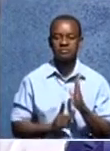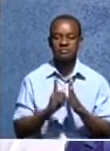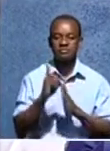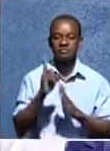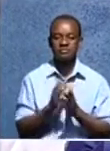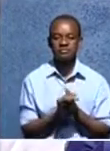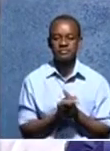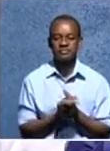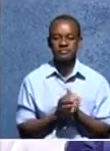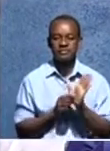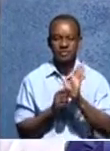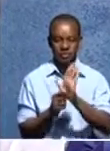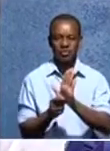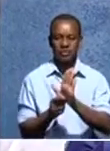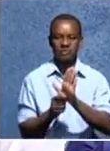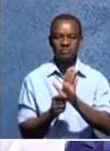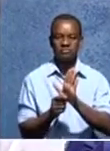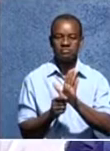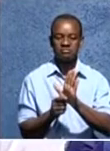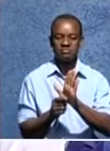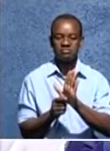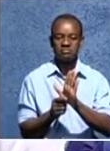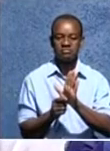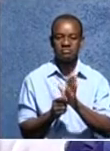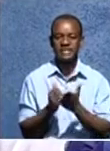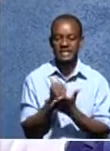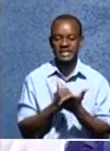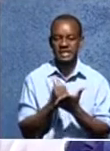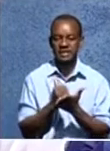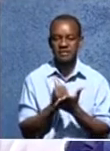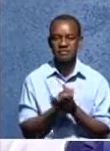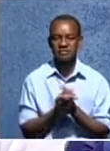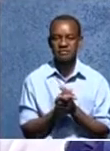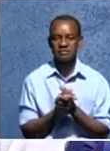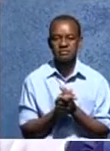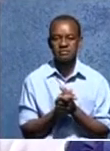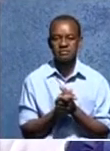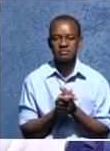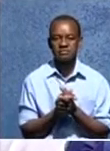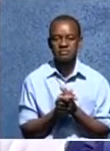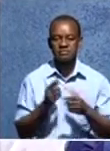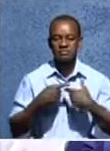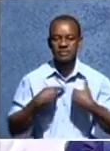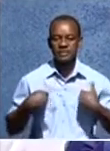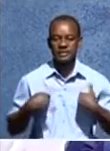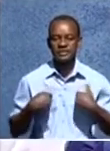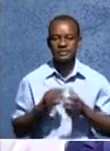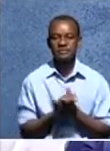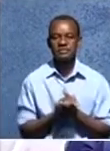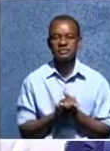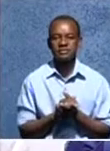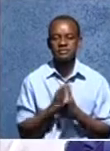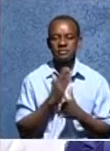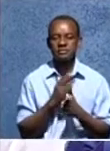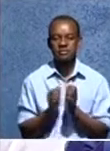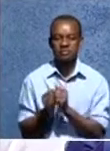are highlighted at various stakeholders what roles they need to play. In our case, we have worked closely with the Commonwealth Secretariat based